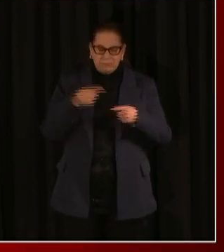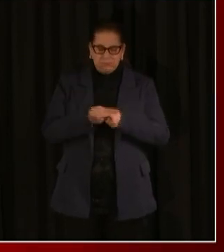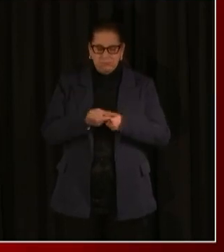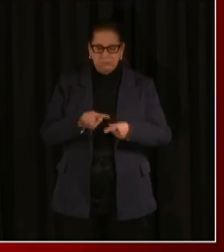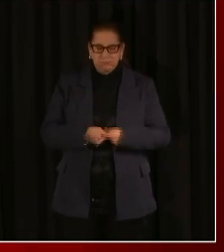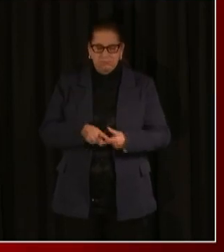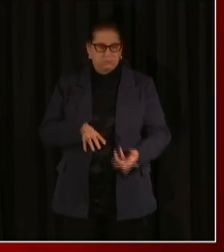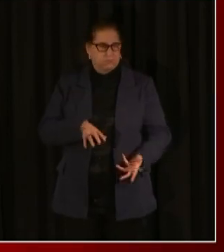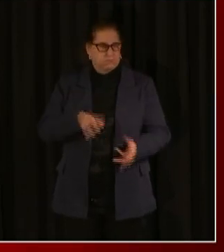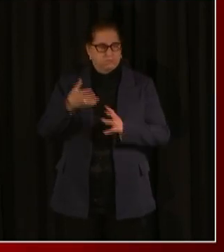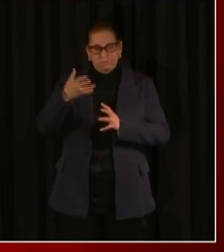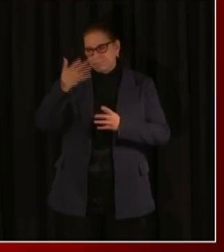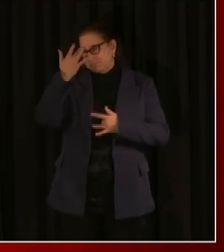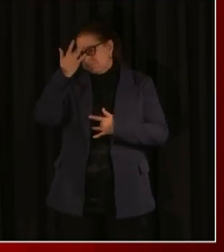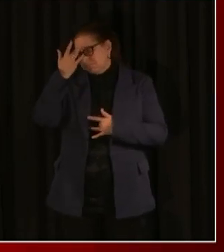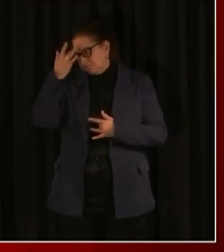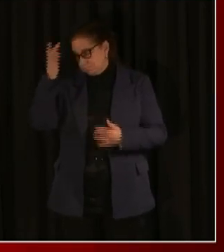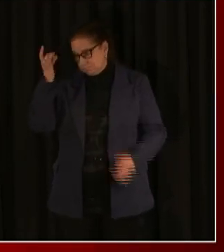and the